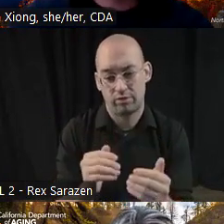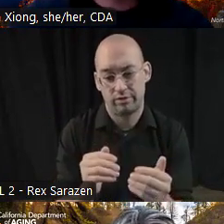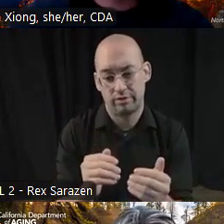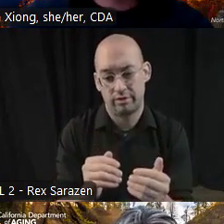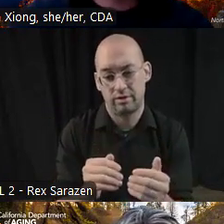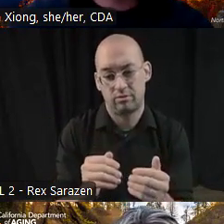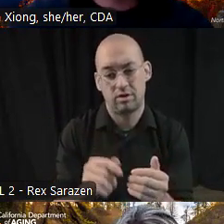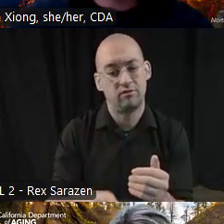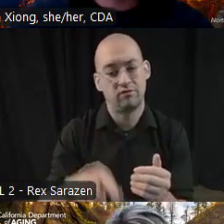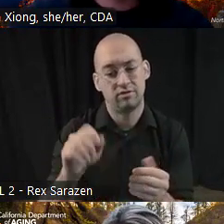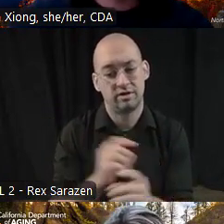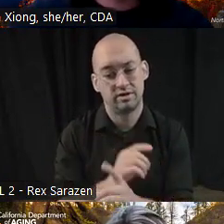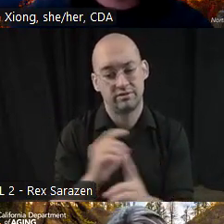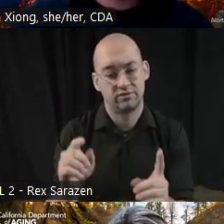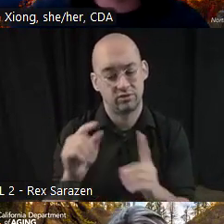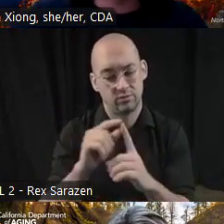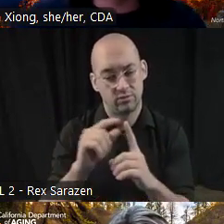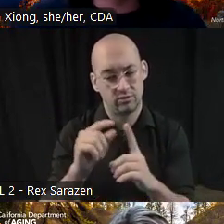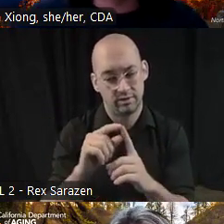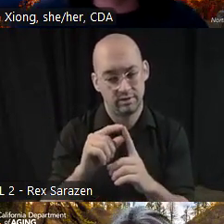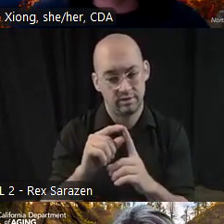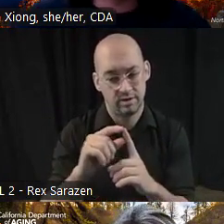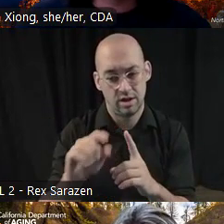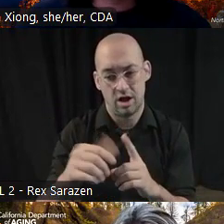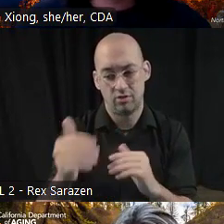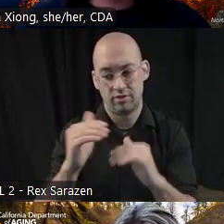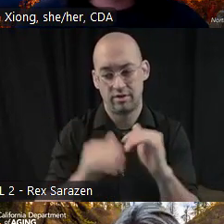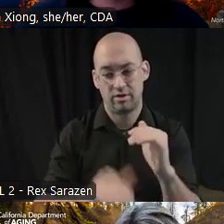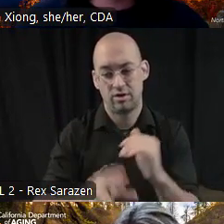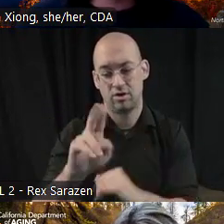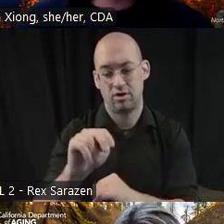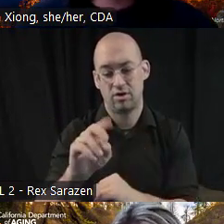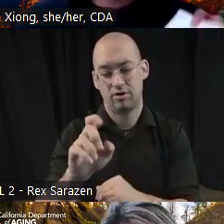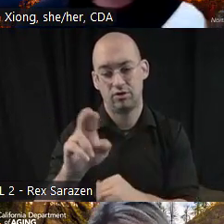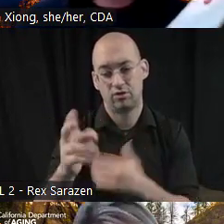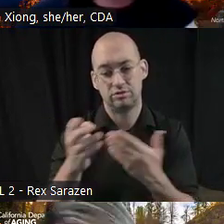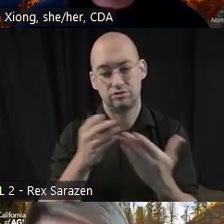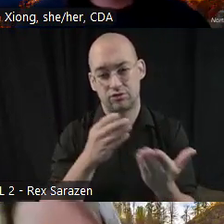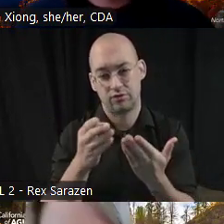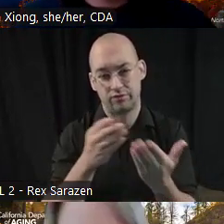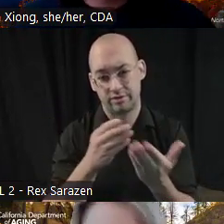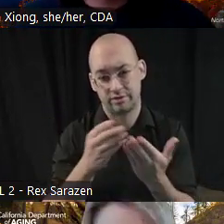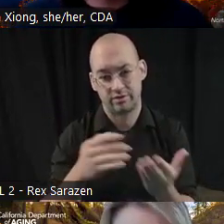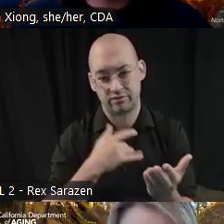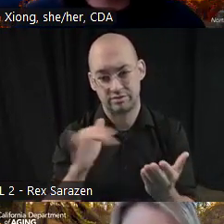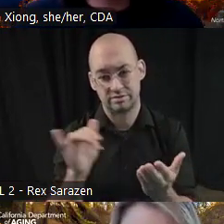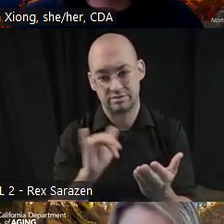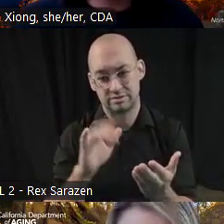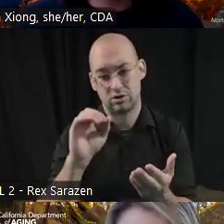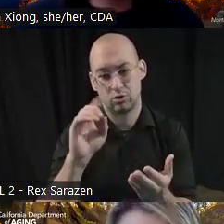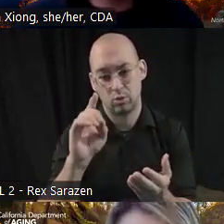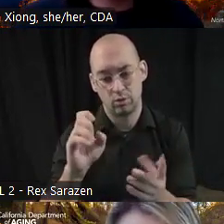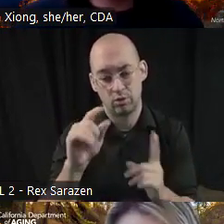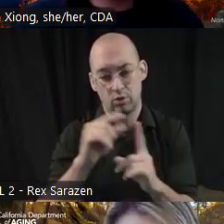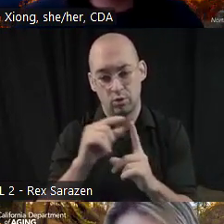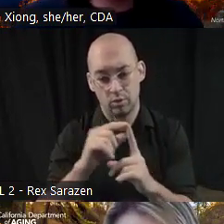find a different word other than underserved. Underserved is almost, it feels like a code word for brown,